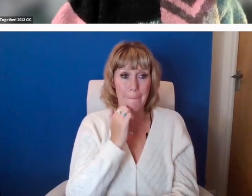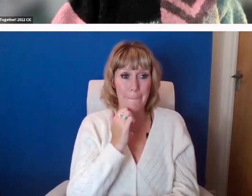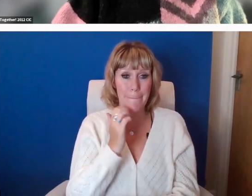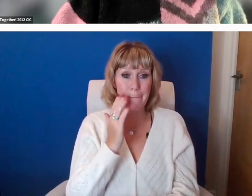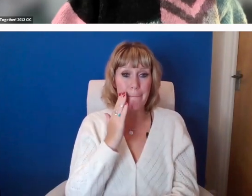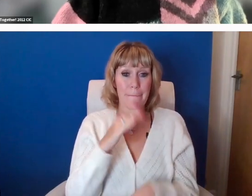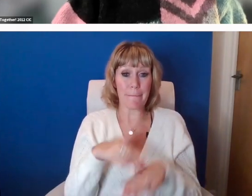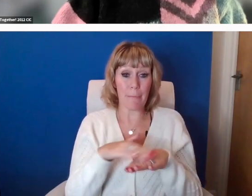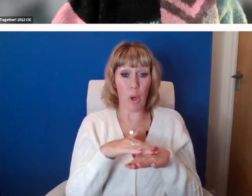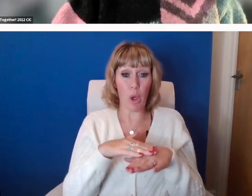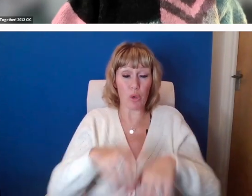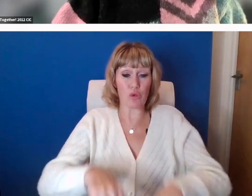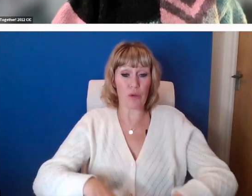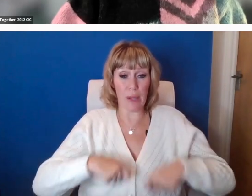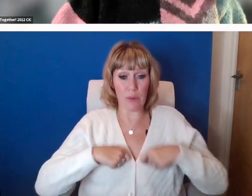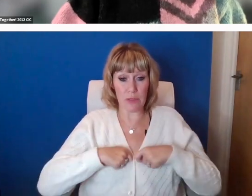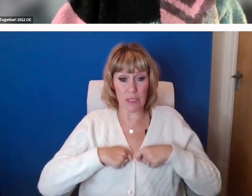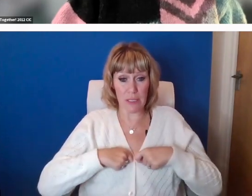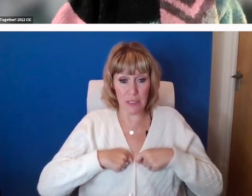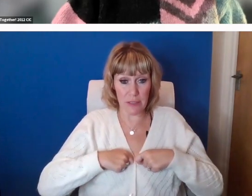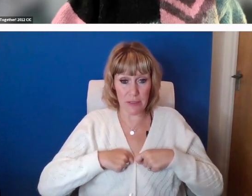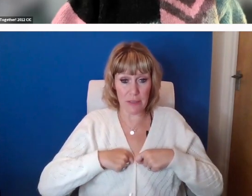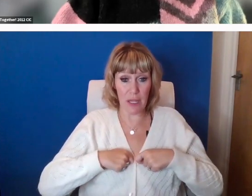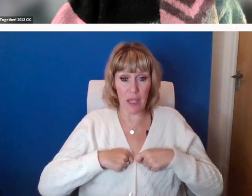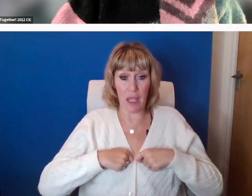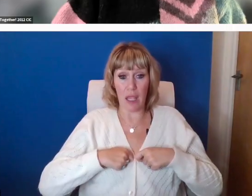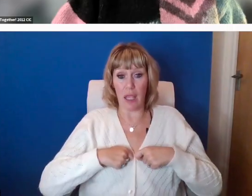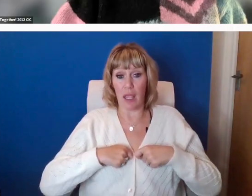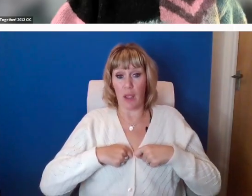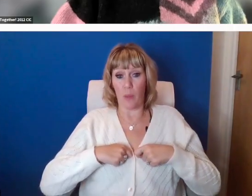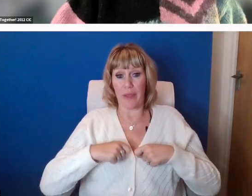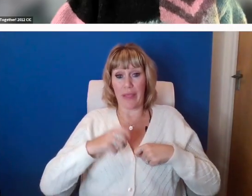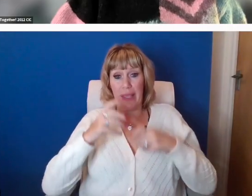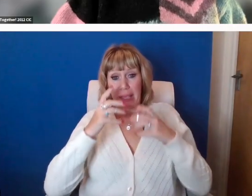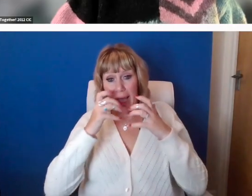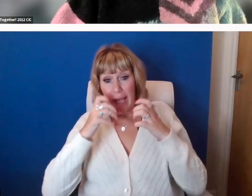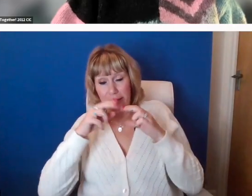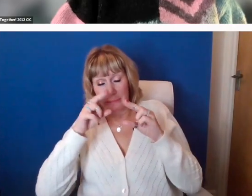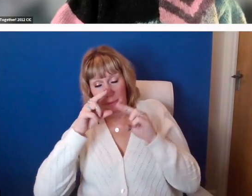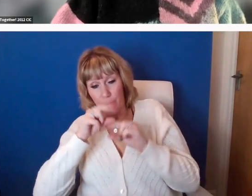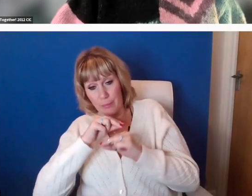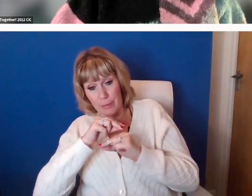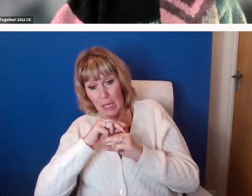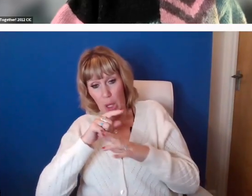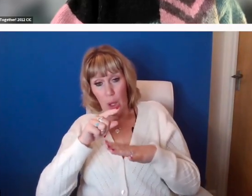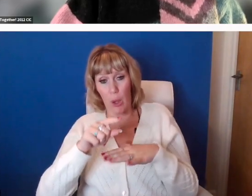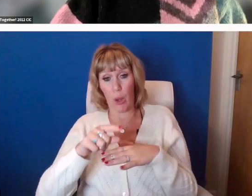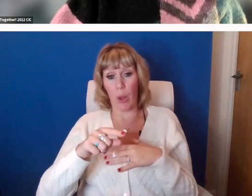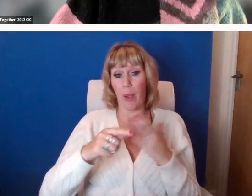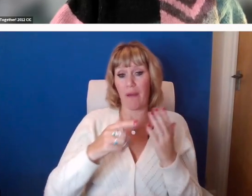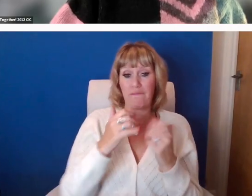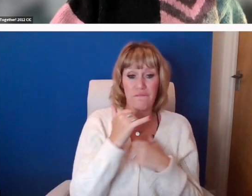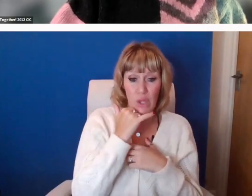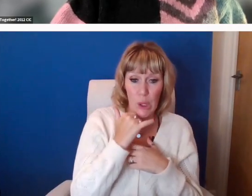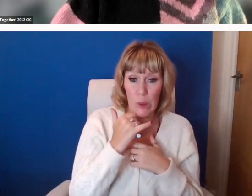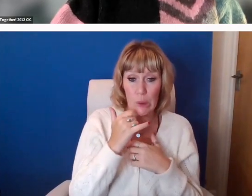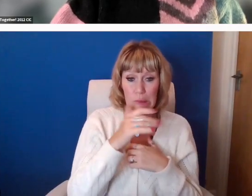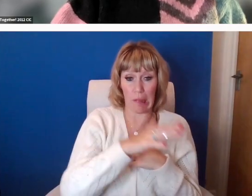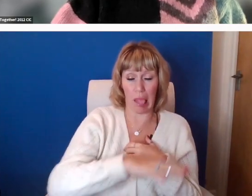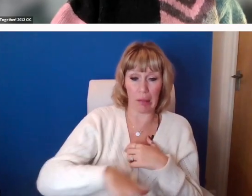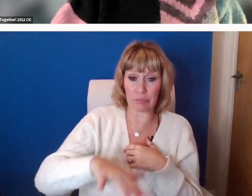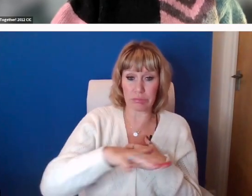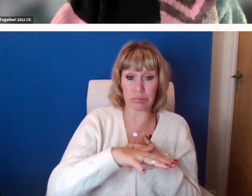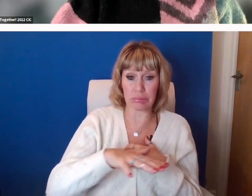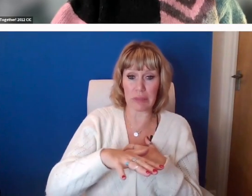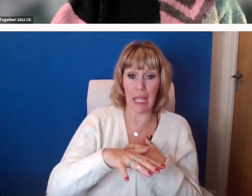by letters, water bottle, phone, and her cat asleep on her pillow. Her walking stick is leaning up against the bed, ready to use. So again,